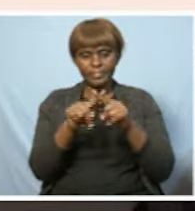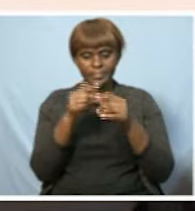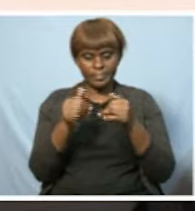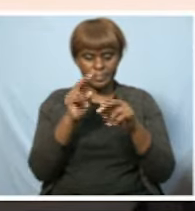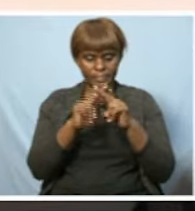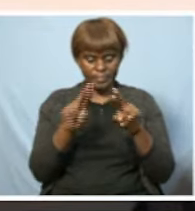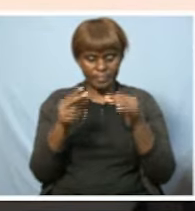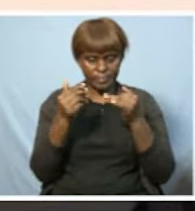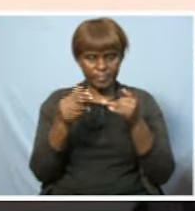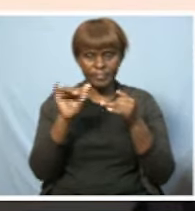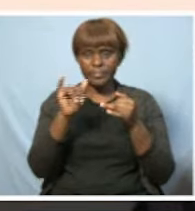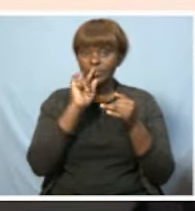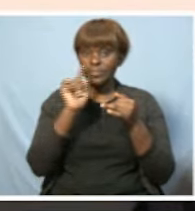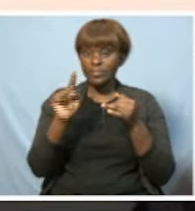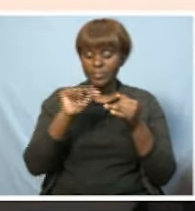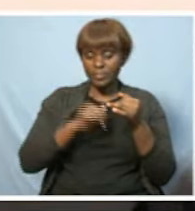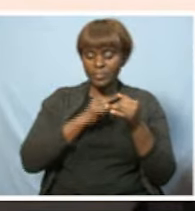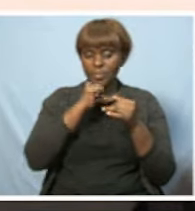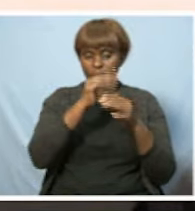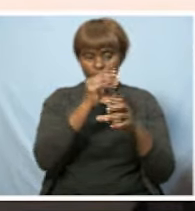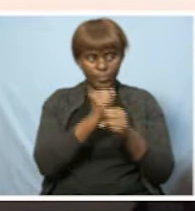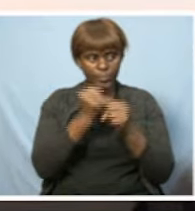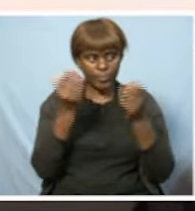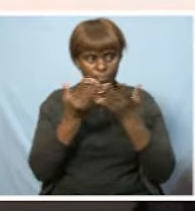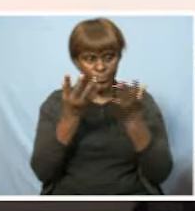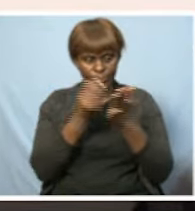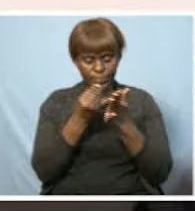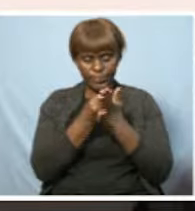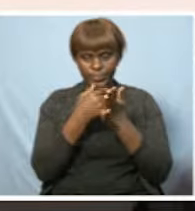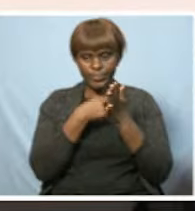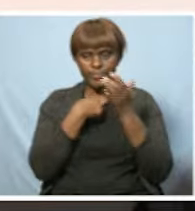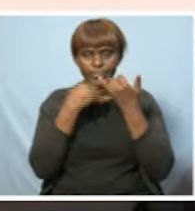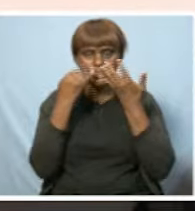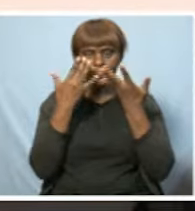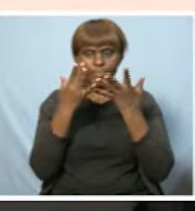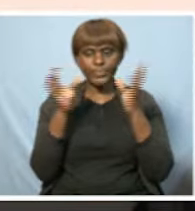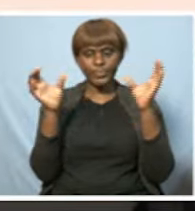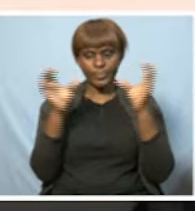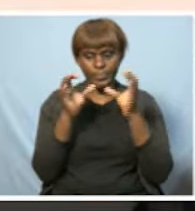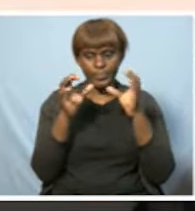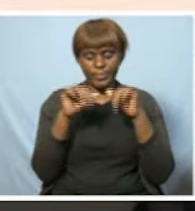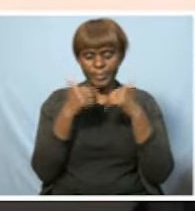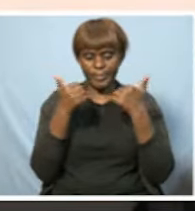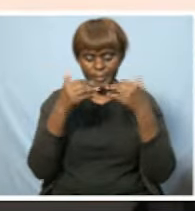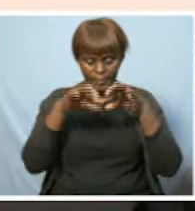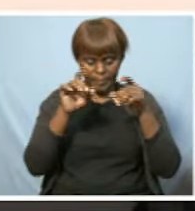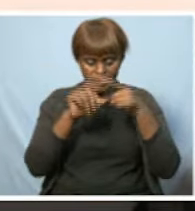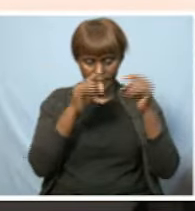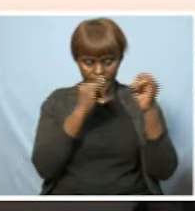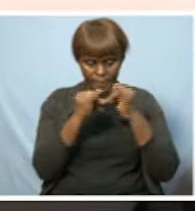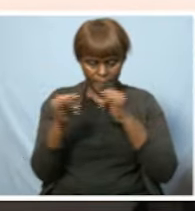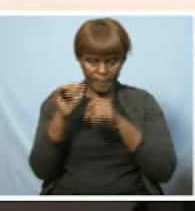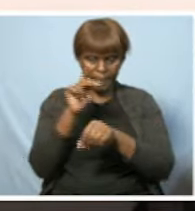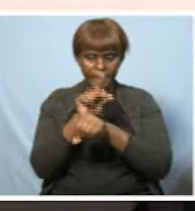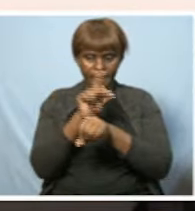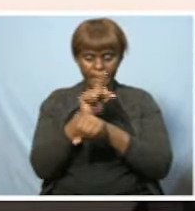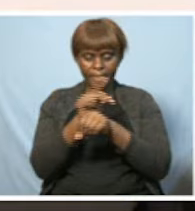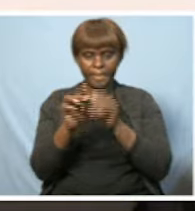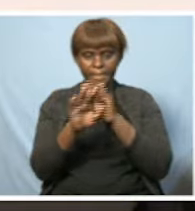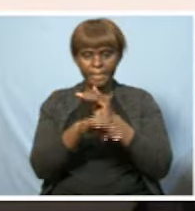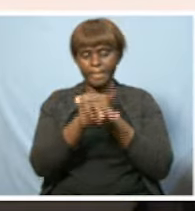nonetheless, despite the fact that we didn't receive funding, I should mention to the committee that we went ahead and implemented the projects under